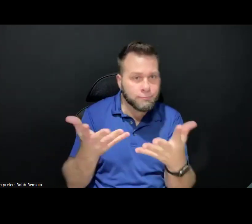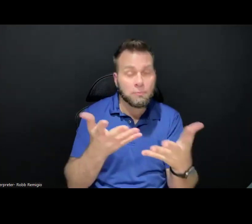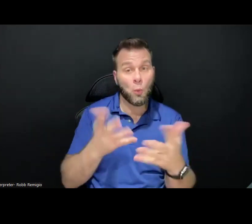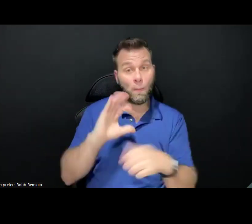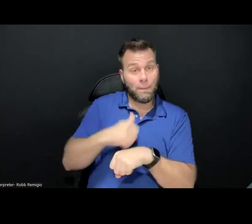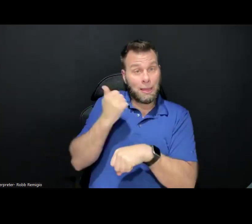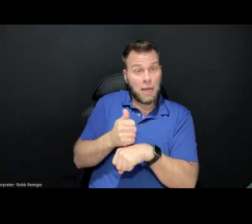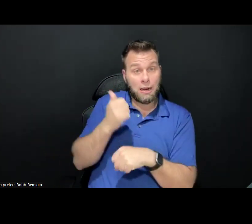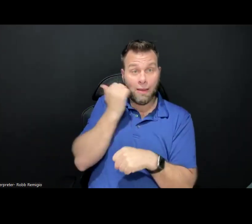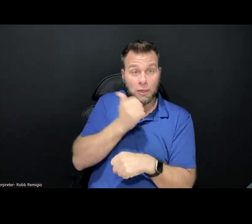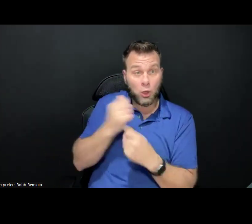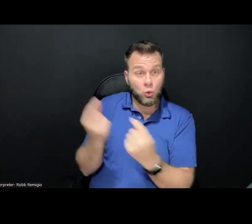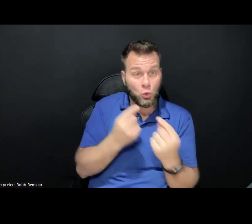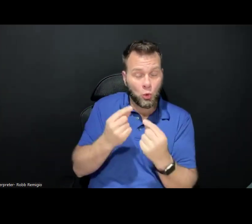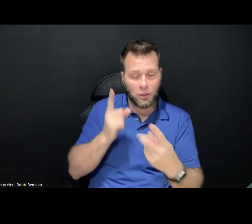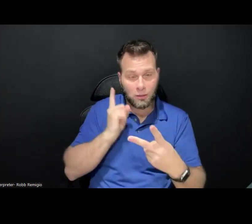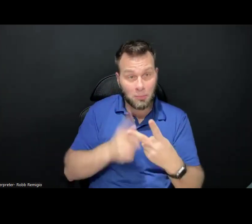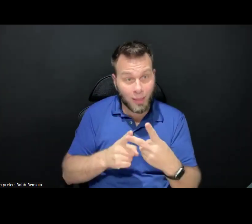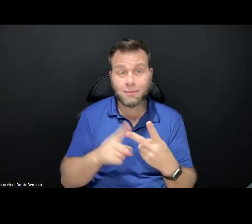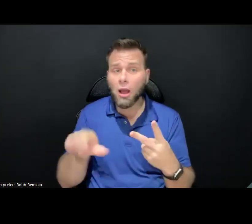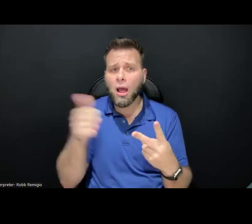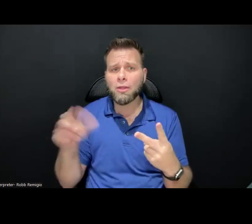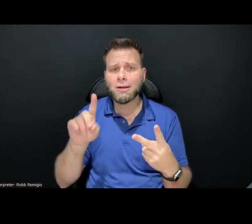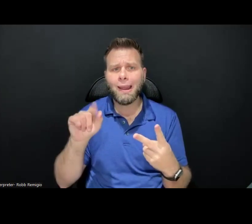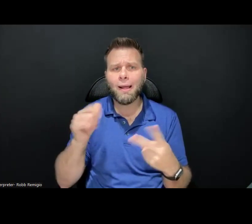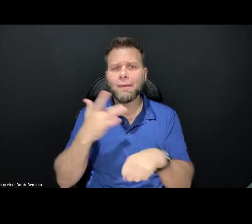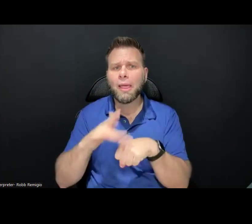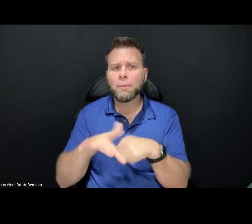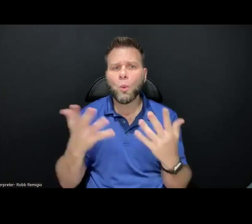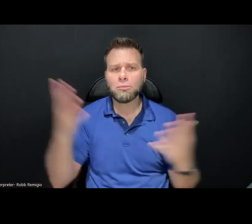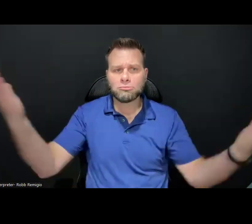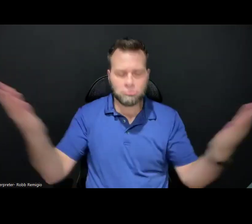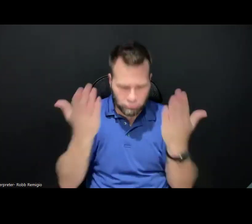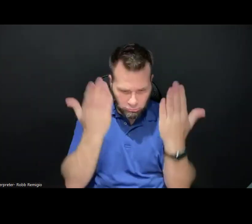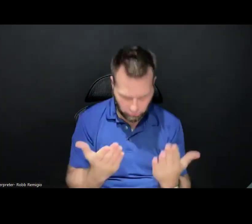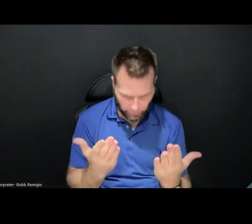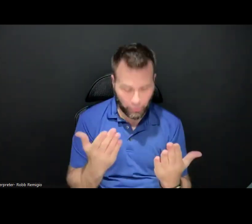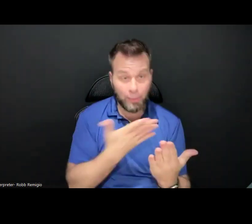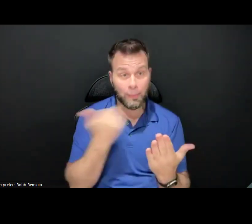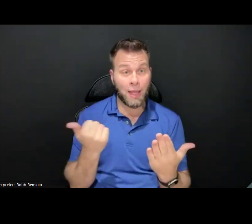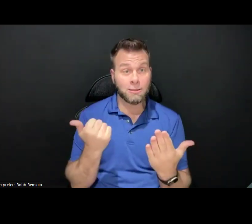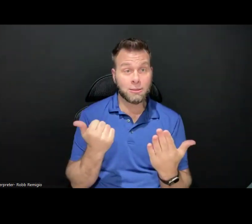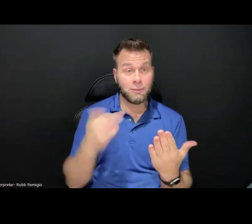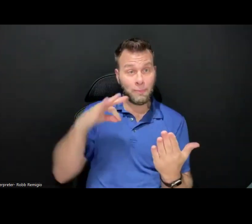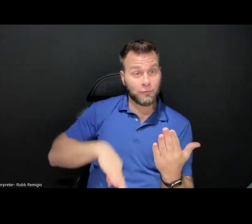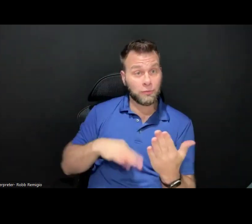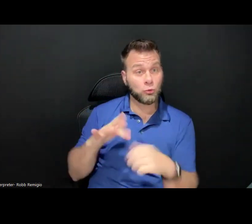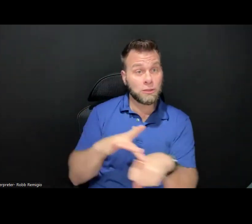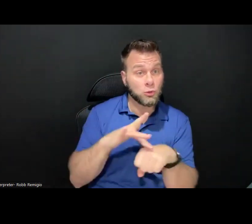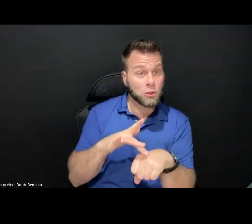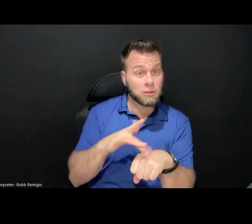that, plus what's out there for additional data, here's what the most advisable use of resources looks like and the best course of